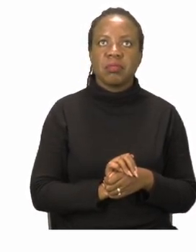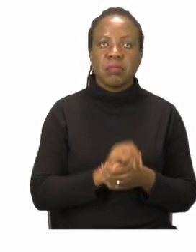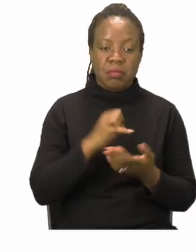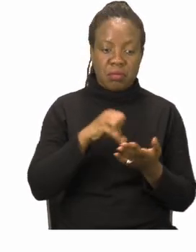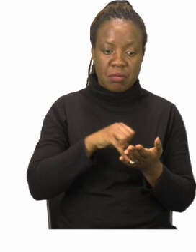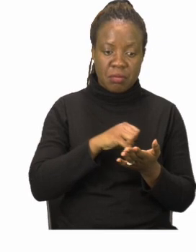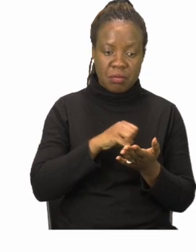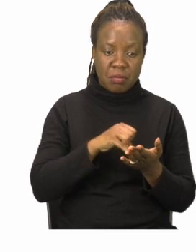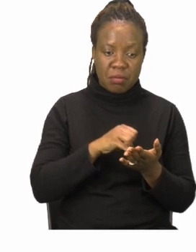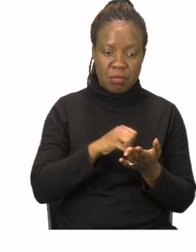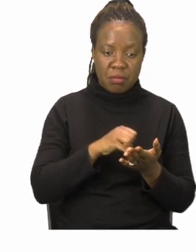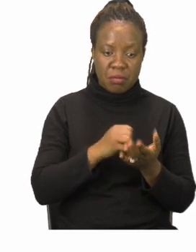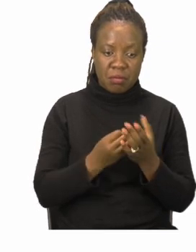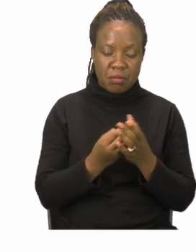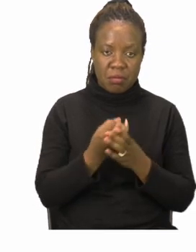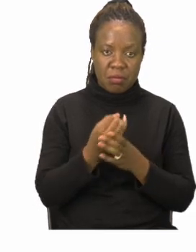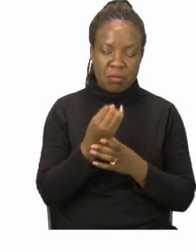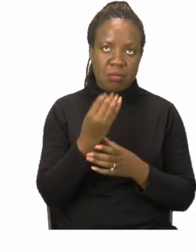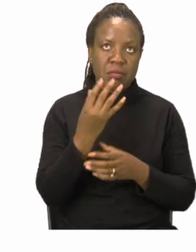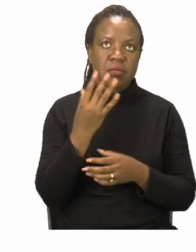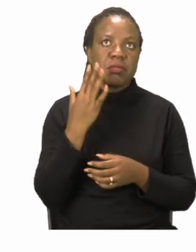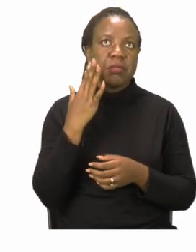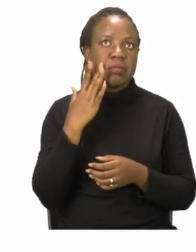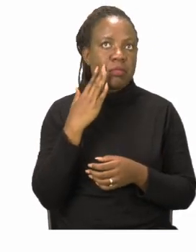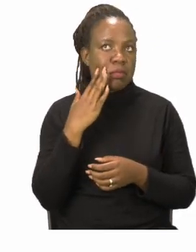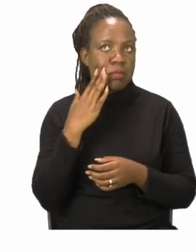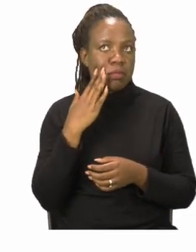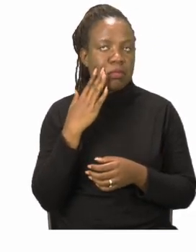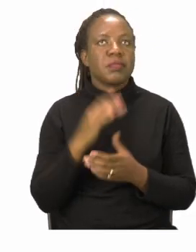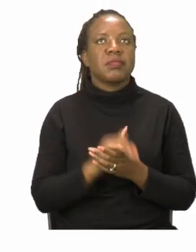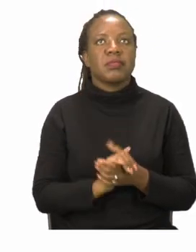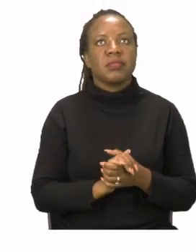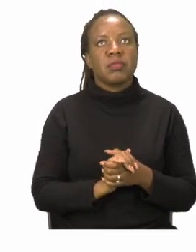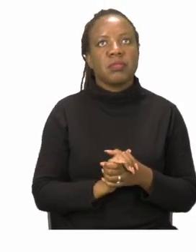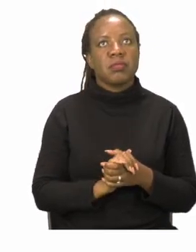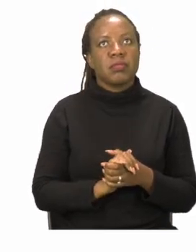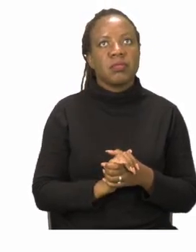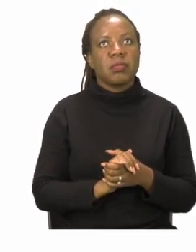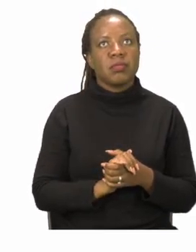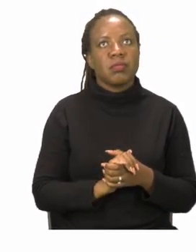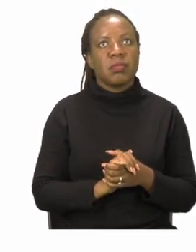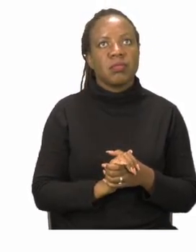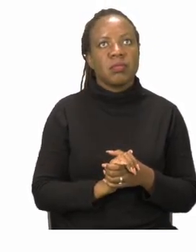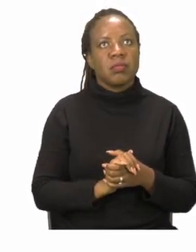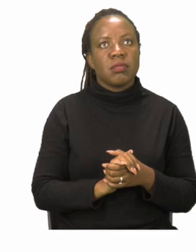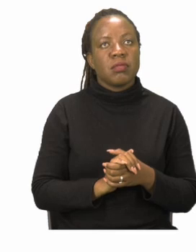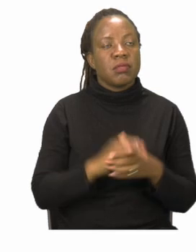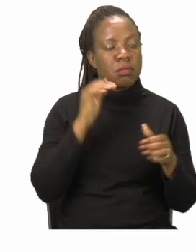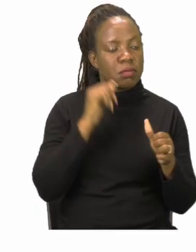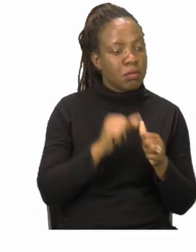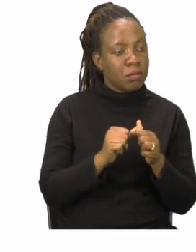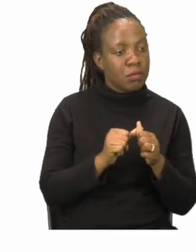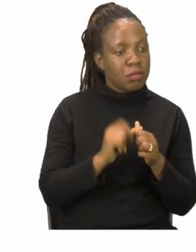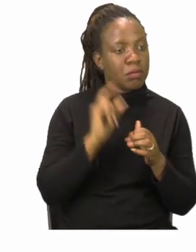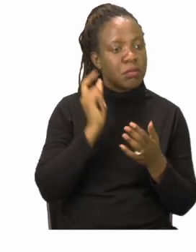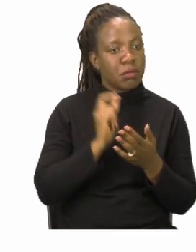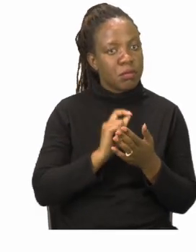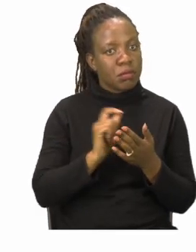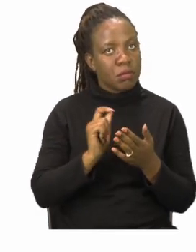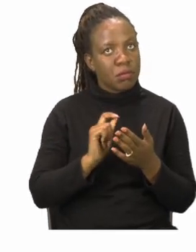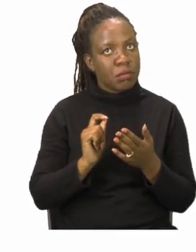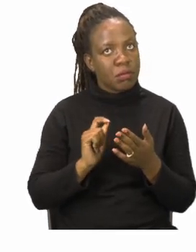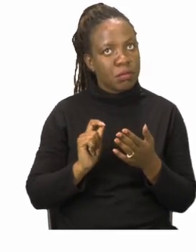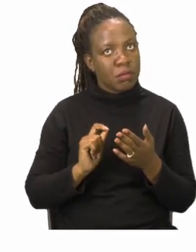grow. Now everyone, we need to remember we have to write and create a